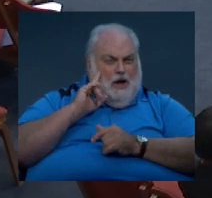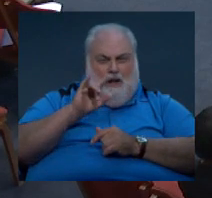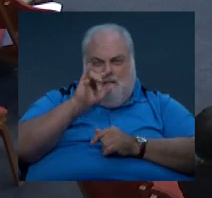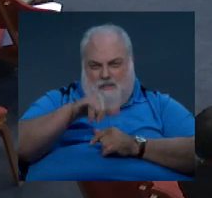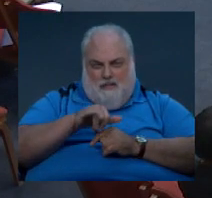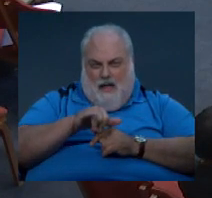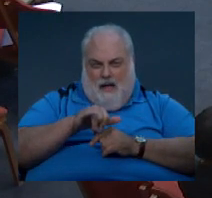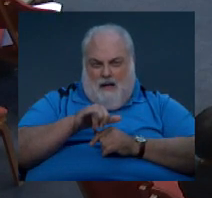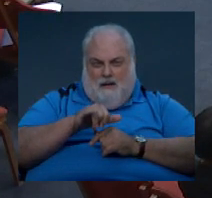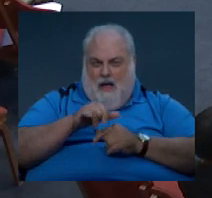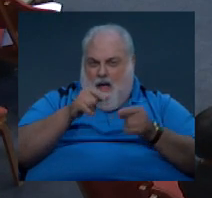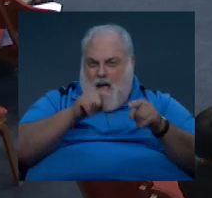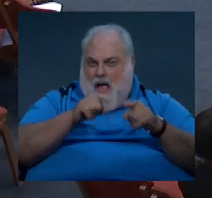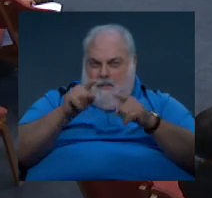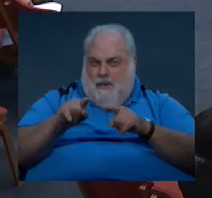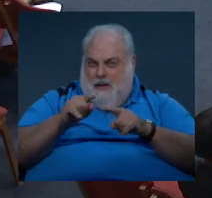shooting